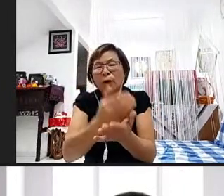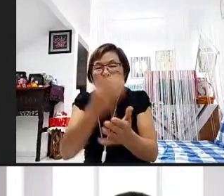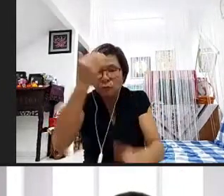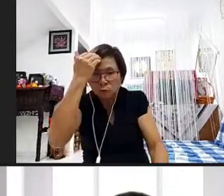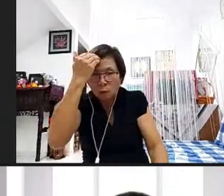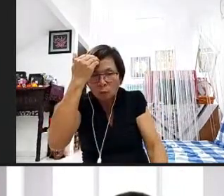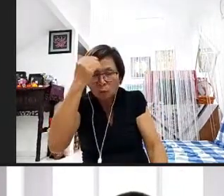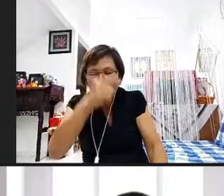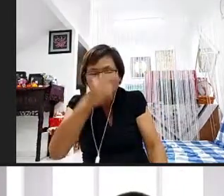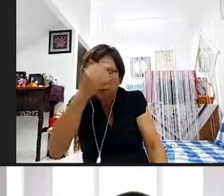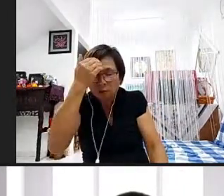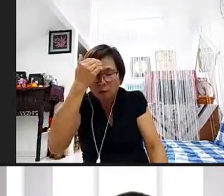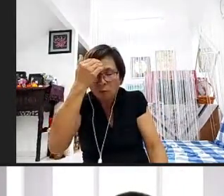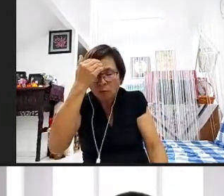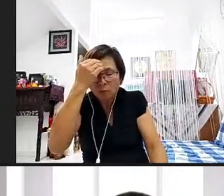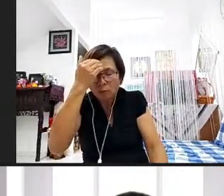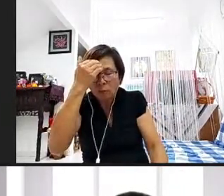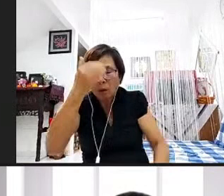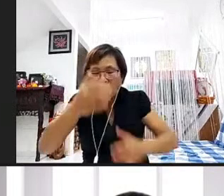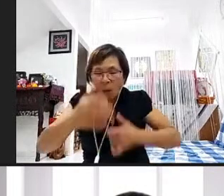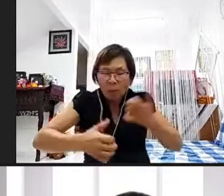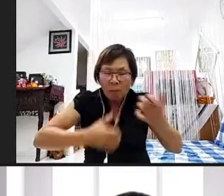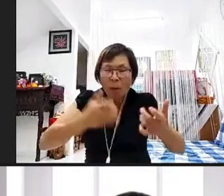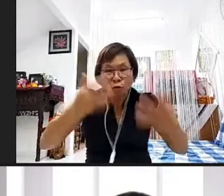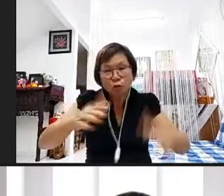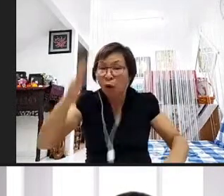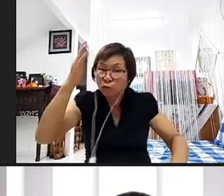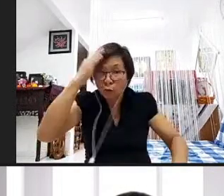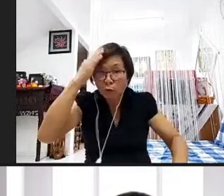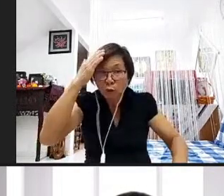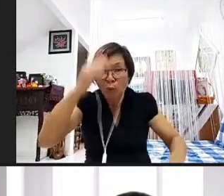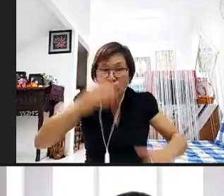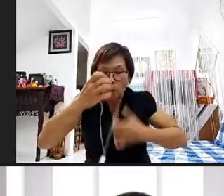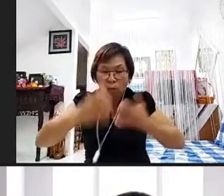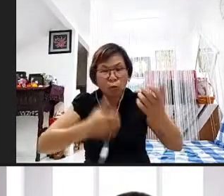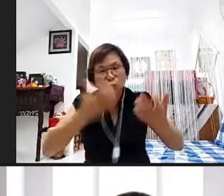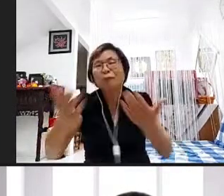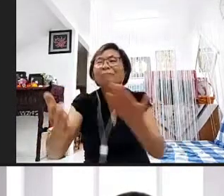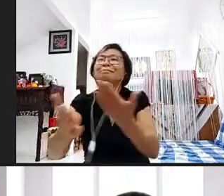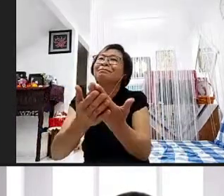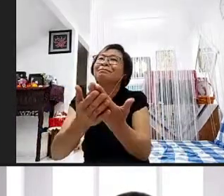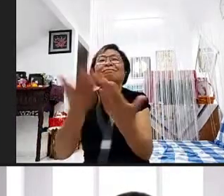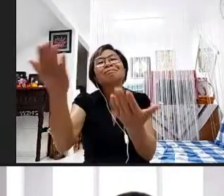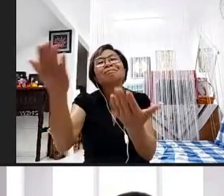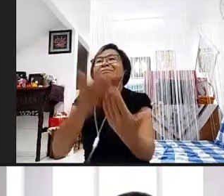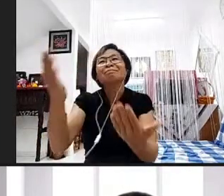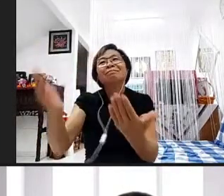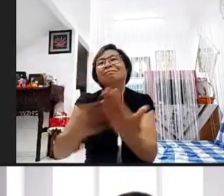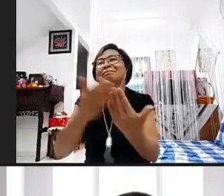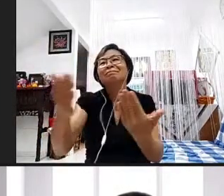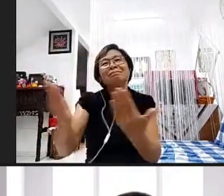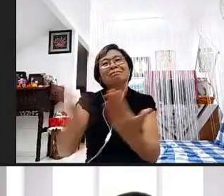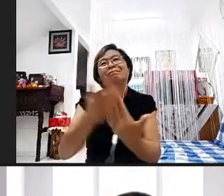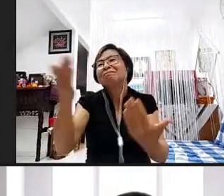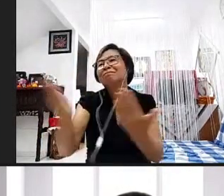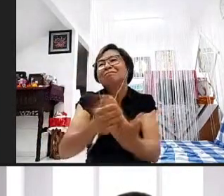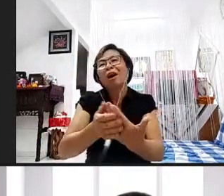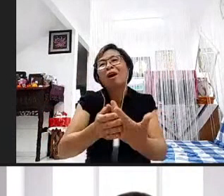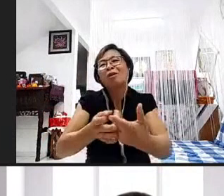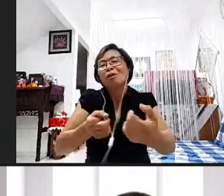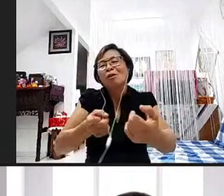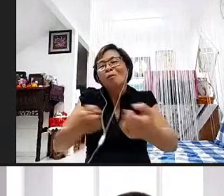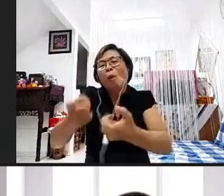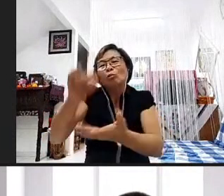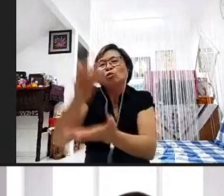emotion. And the sooner you're aware of the emotion, the easier it is for you to manage it. Okay. And